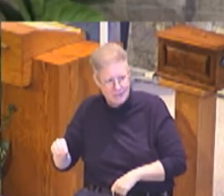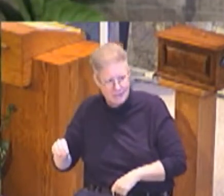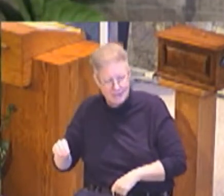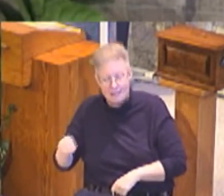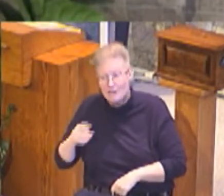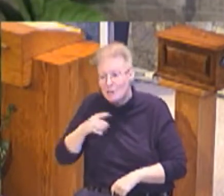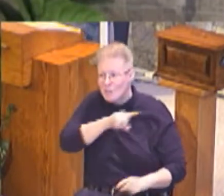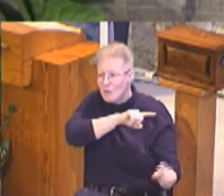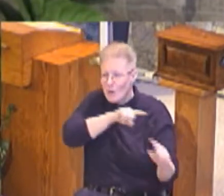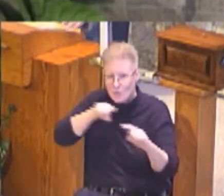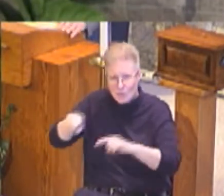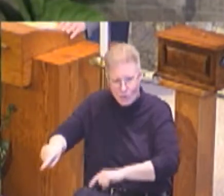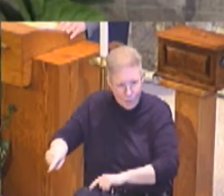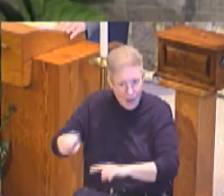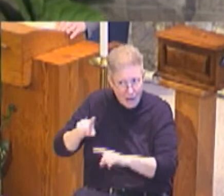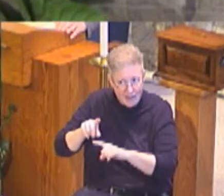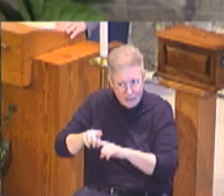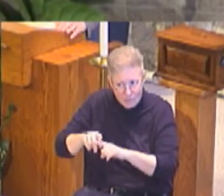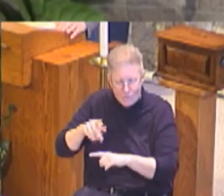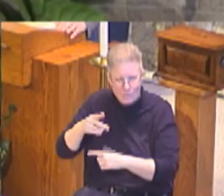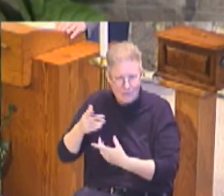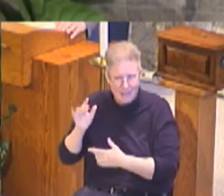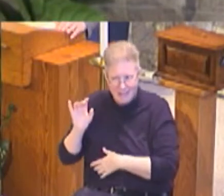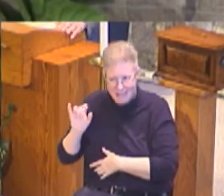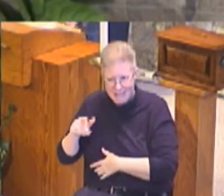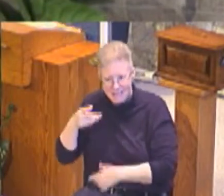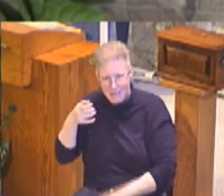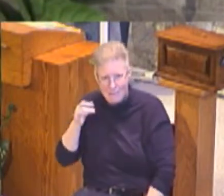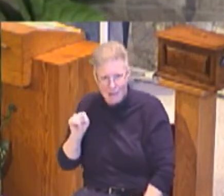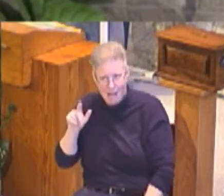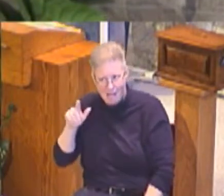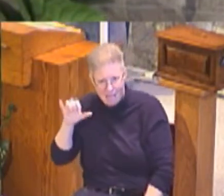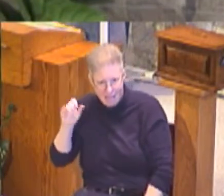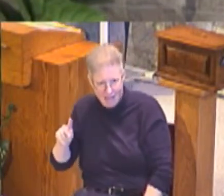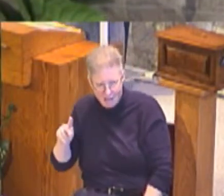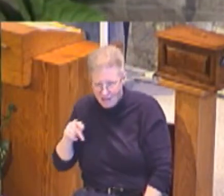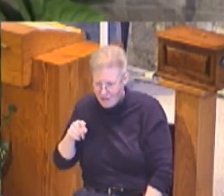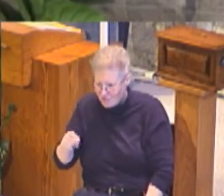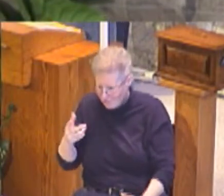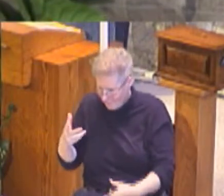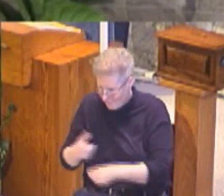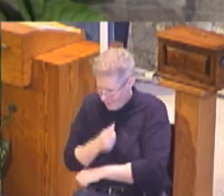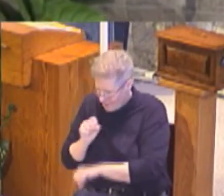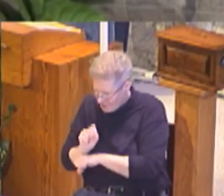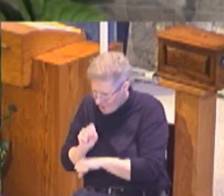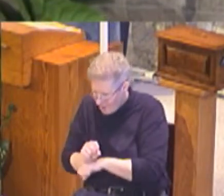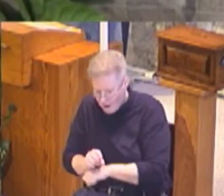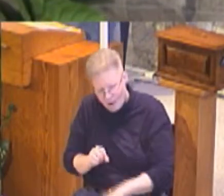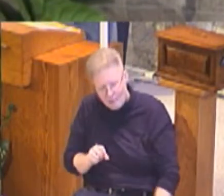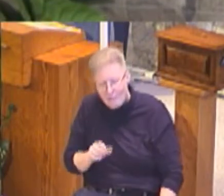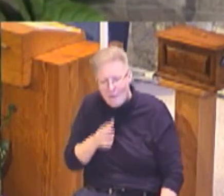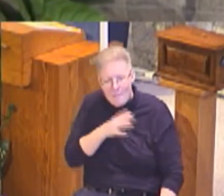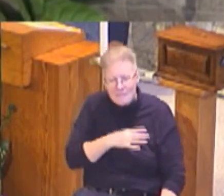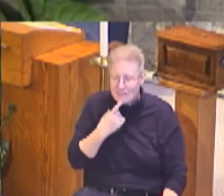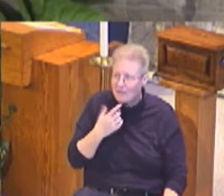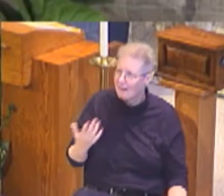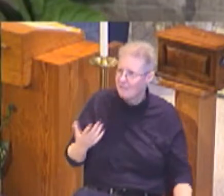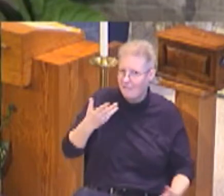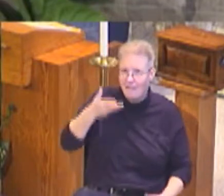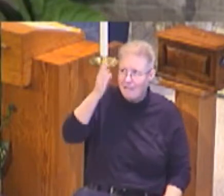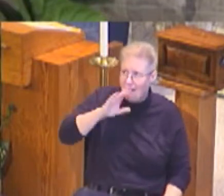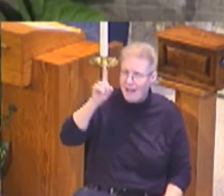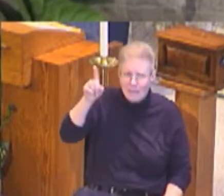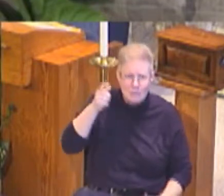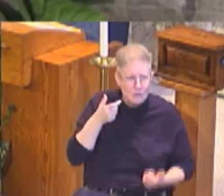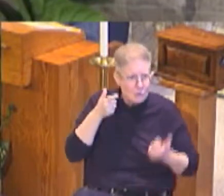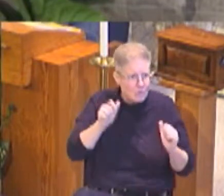able to land the job that she wanted. She said, God was trying to love me. All I had to do was to